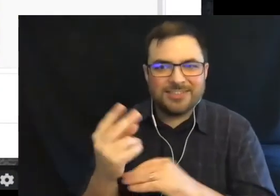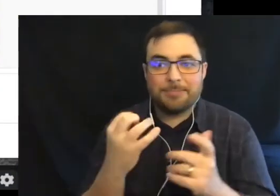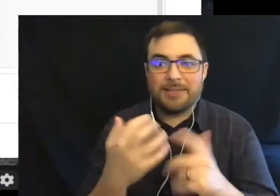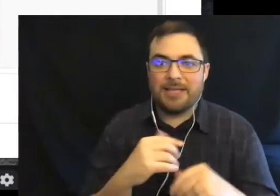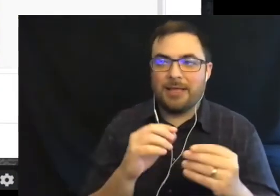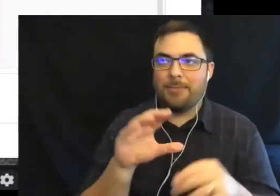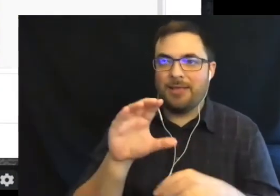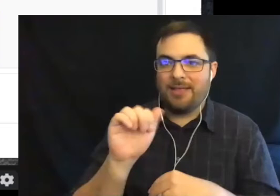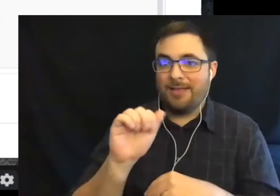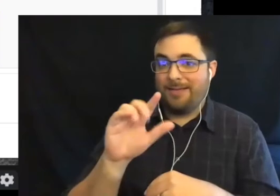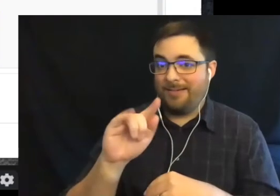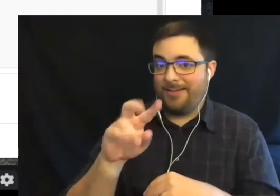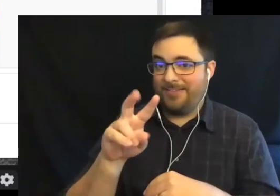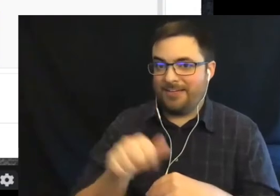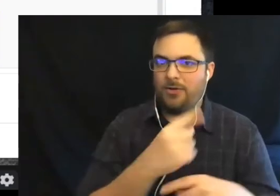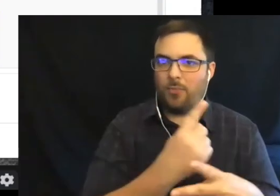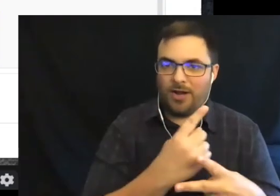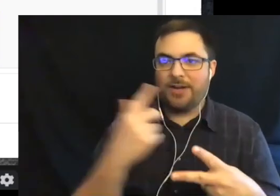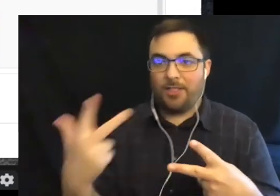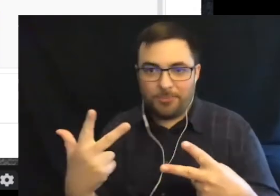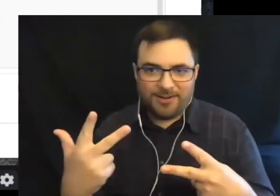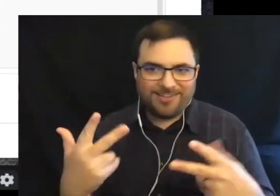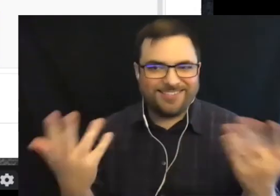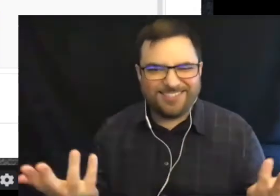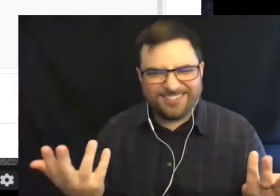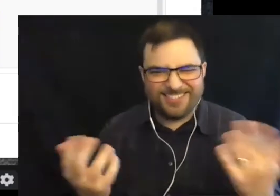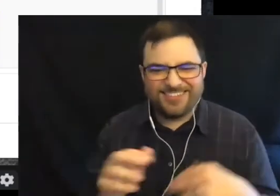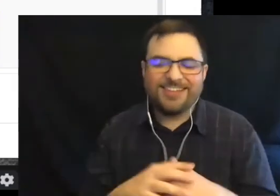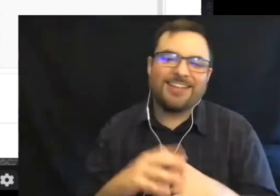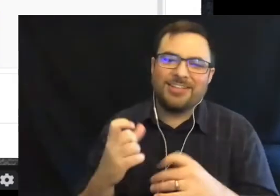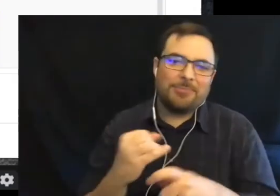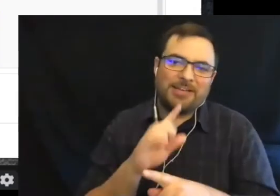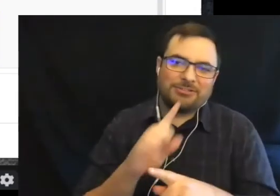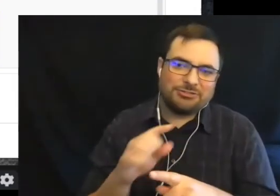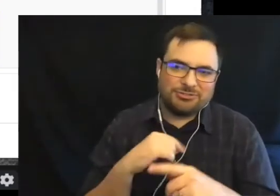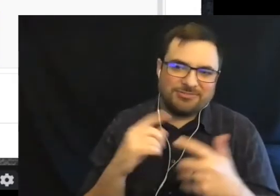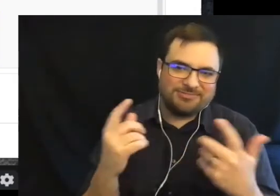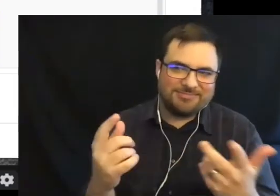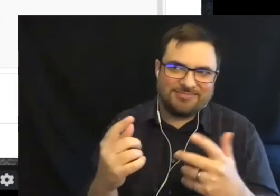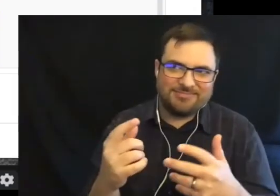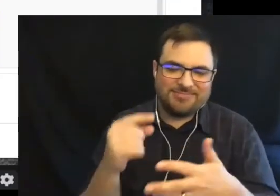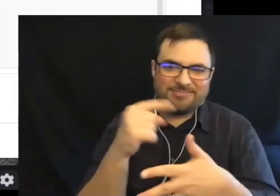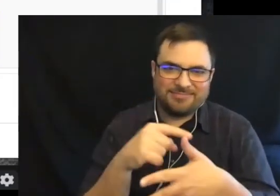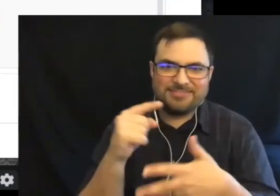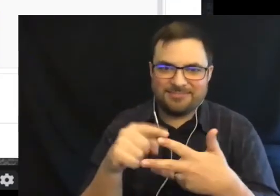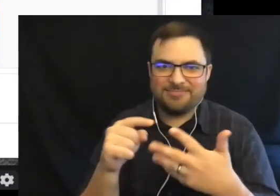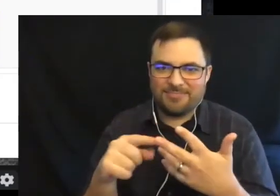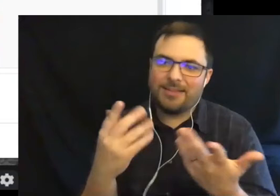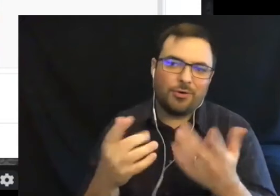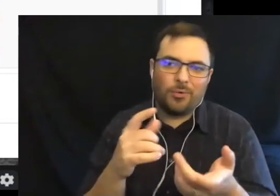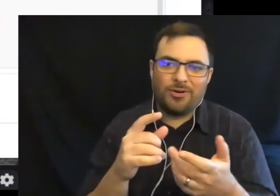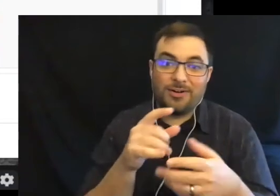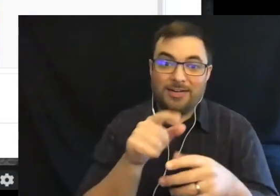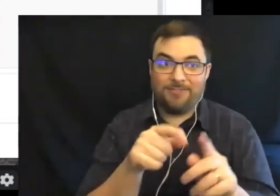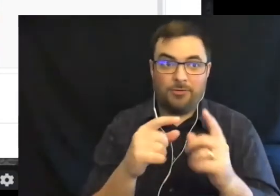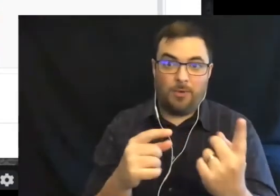an activity 2 that I typically do. So you just want to make sure you're watching, this would be number 2 then, and